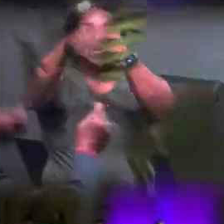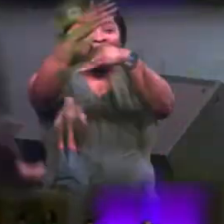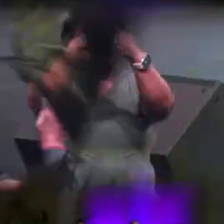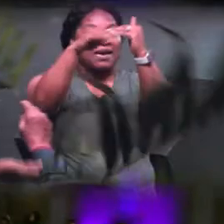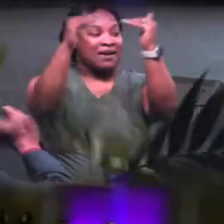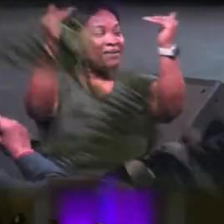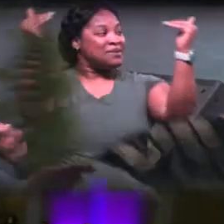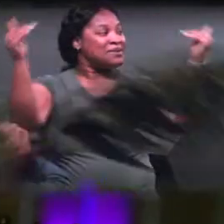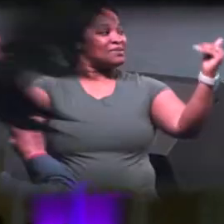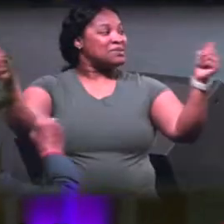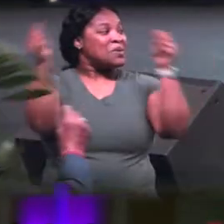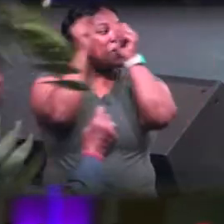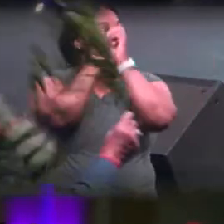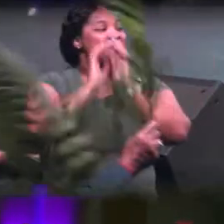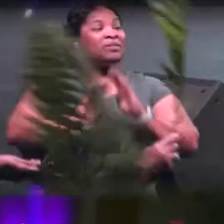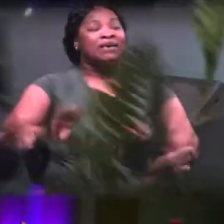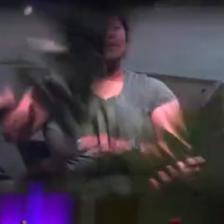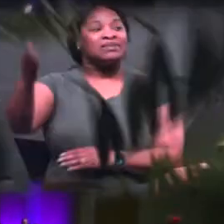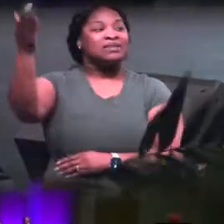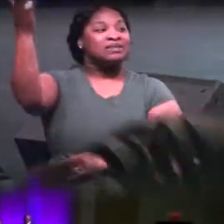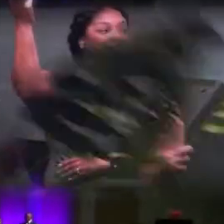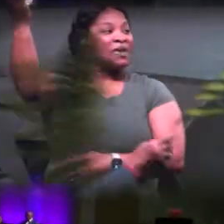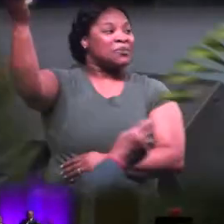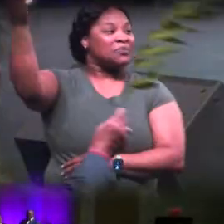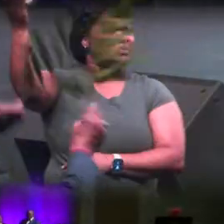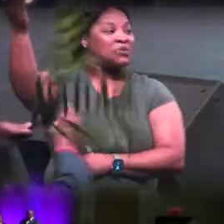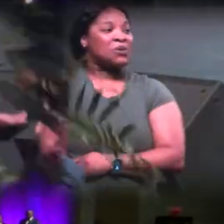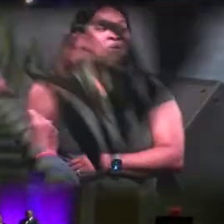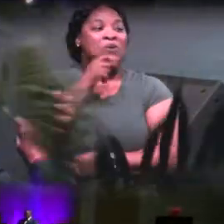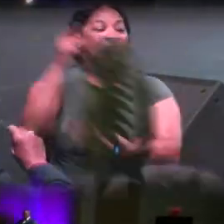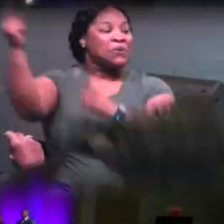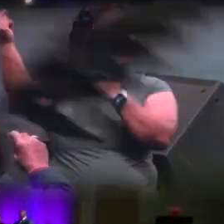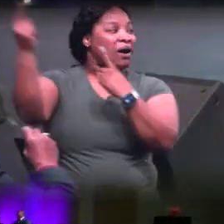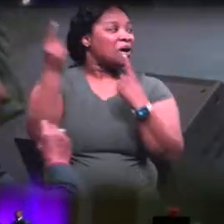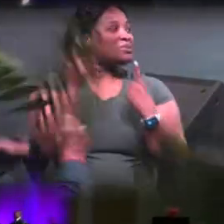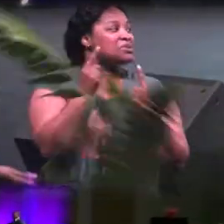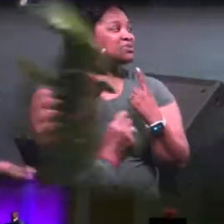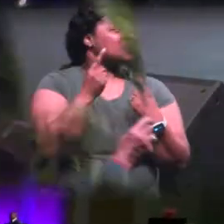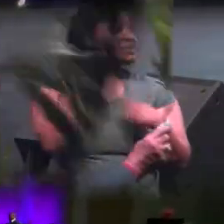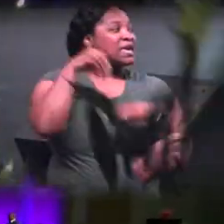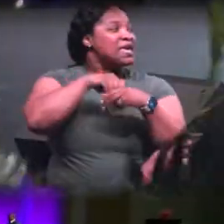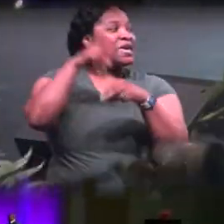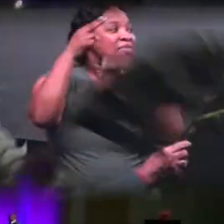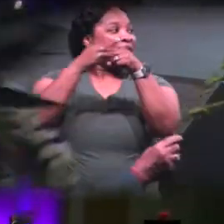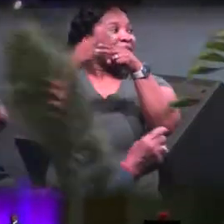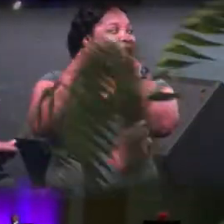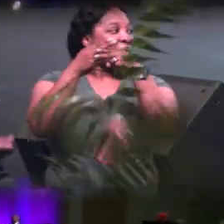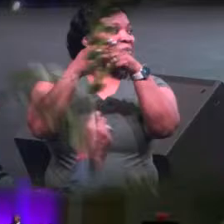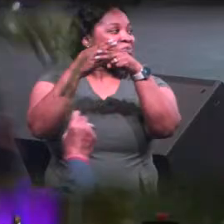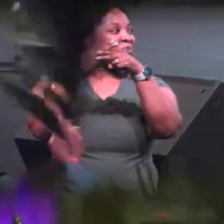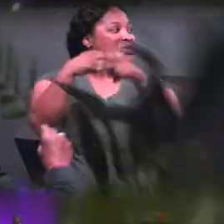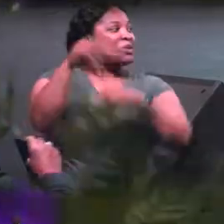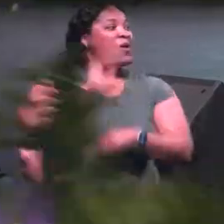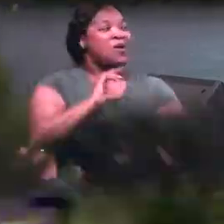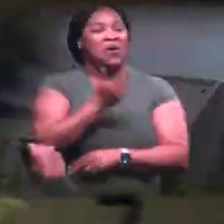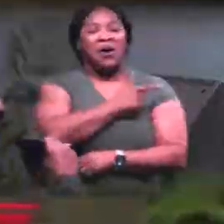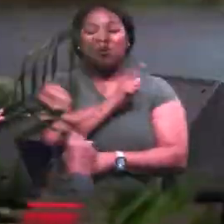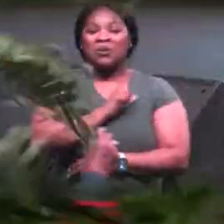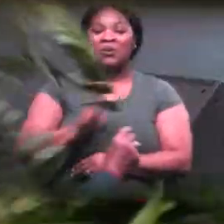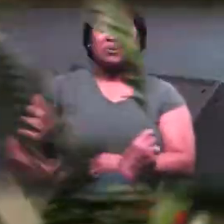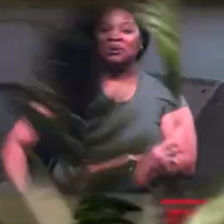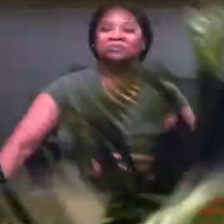highest. Blessed is he who comes in the name of our